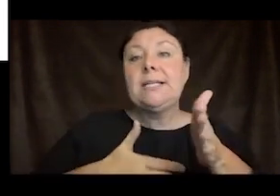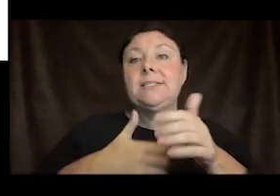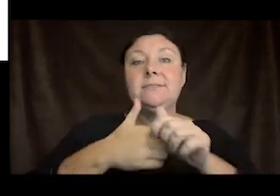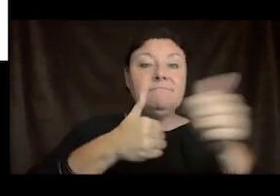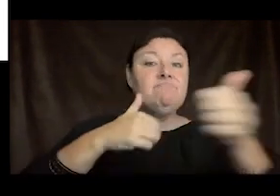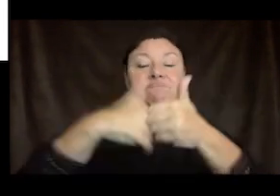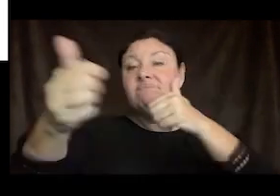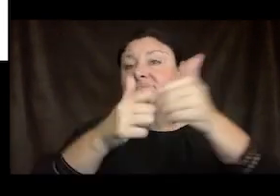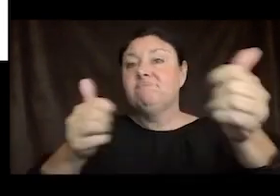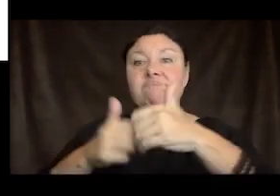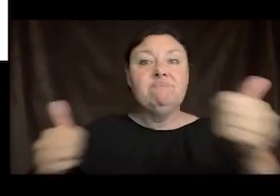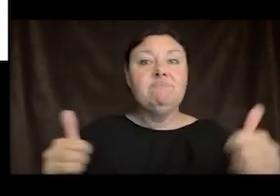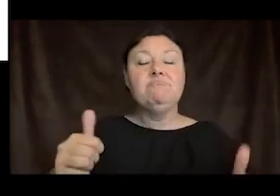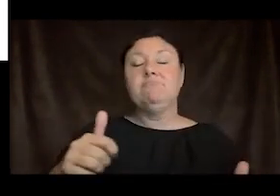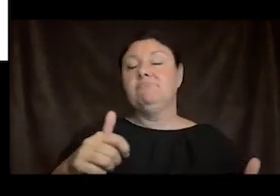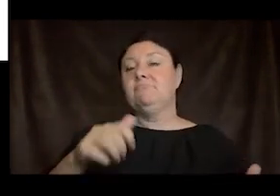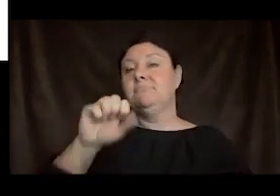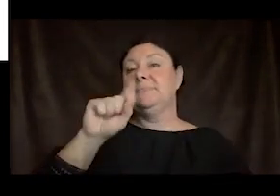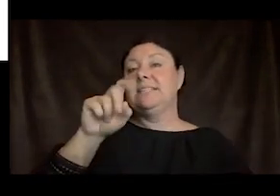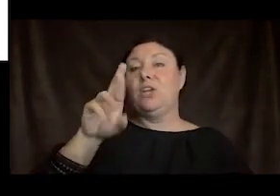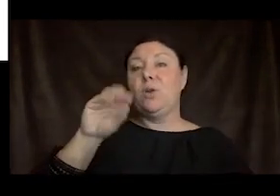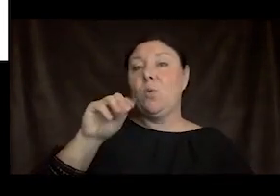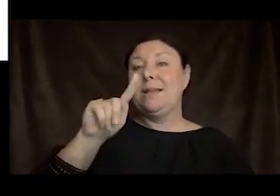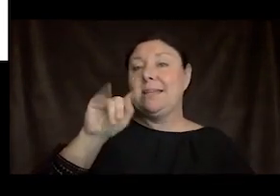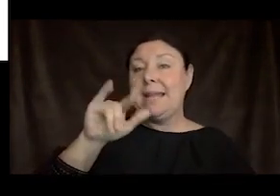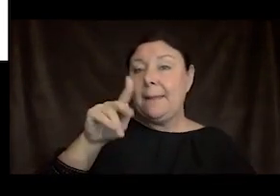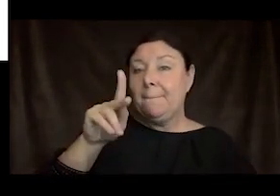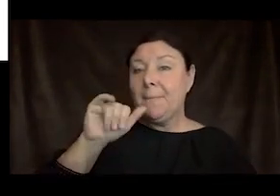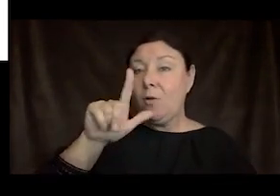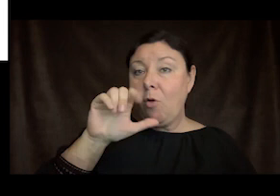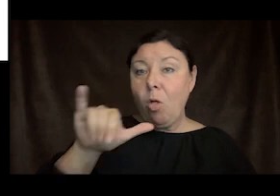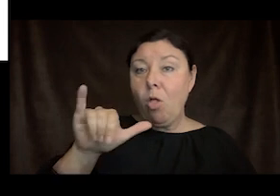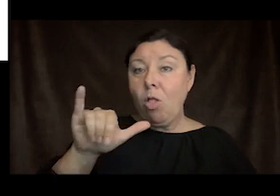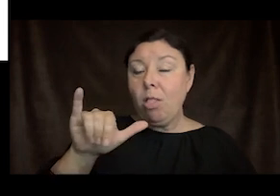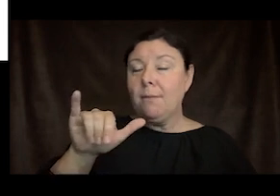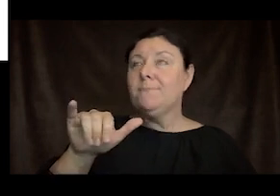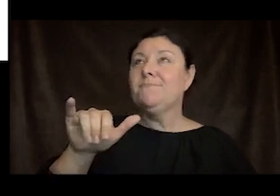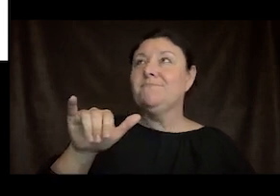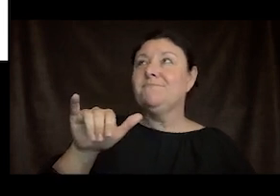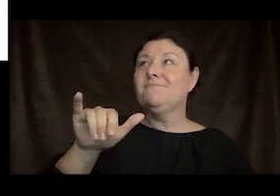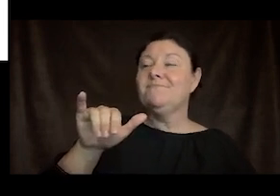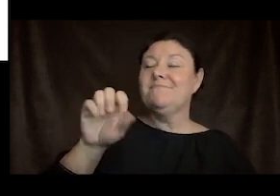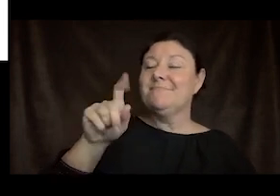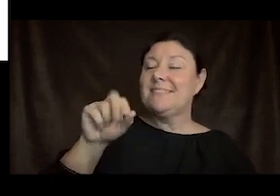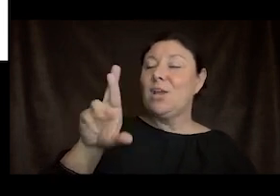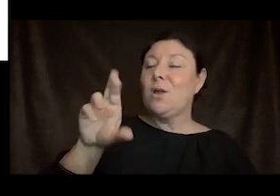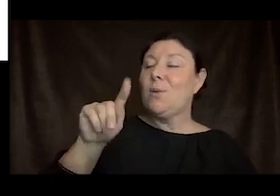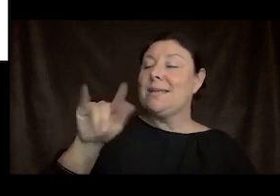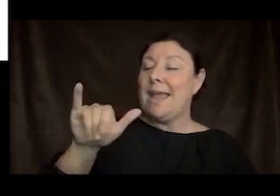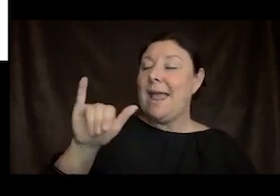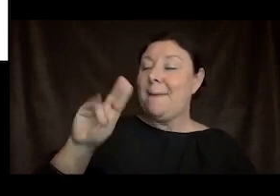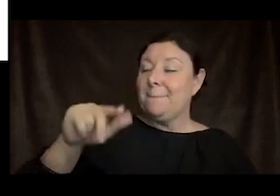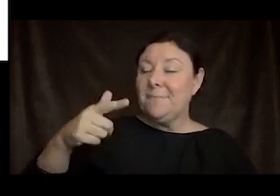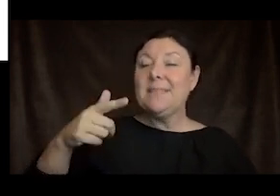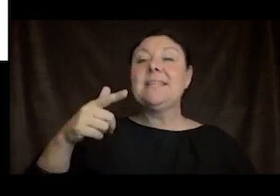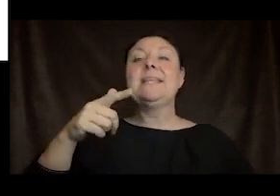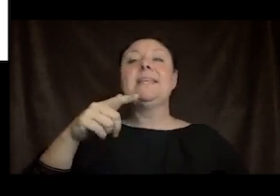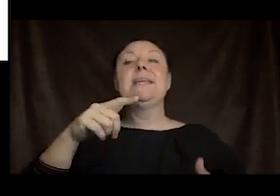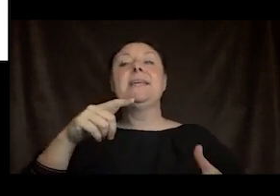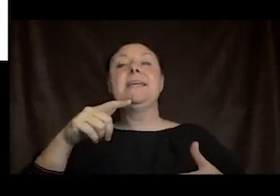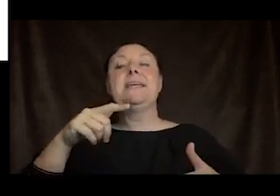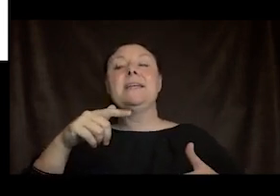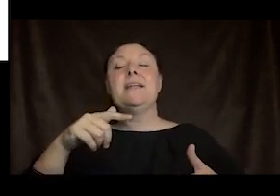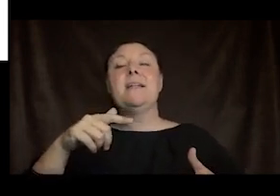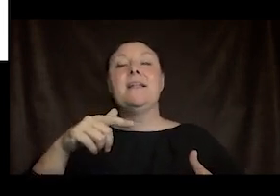separatist or stereotypical and put power that advantages or disadvantages any other group, then all of